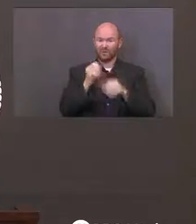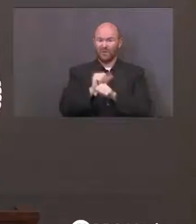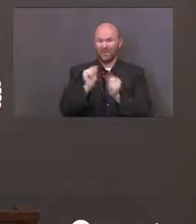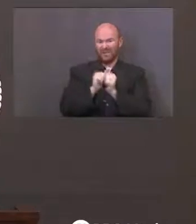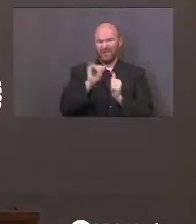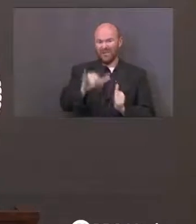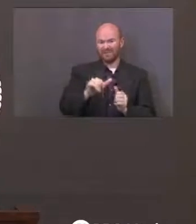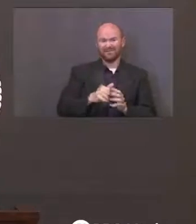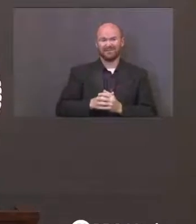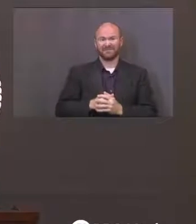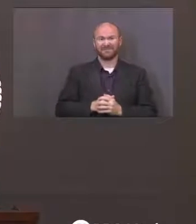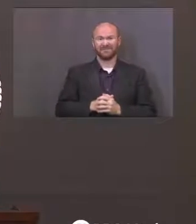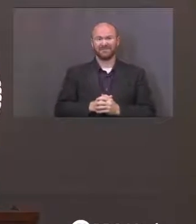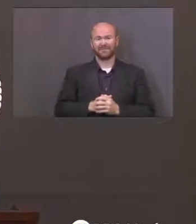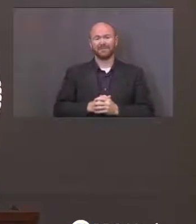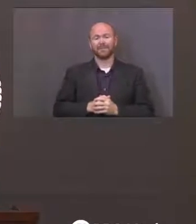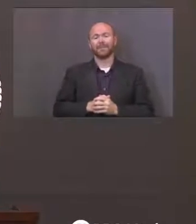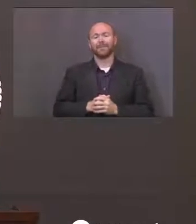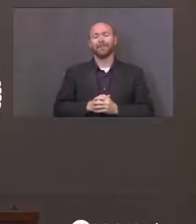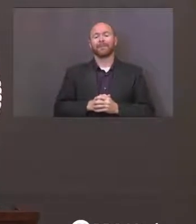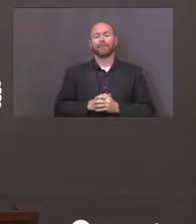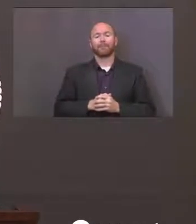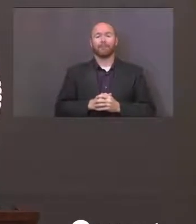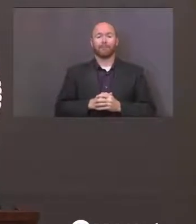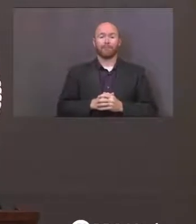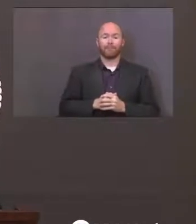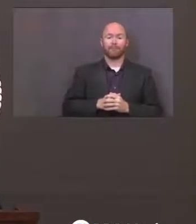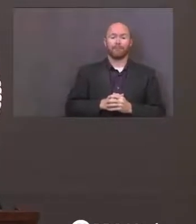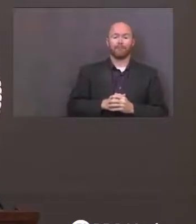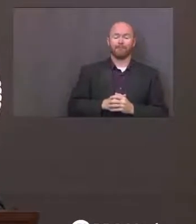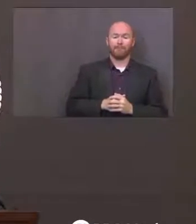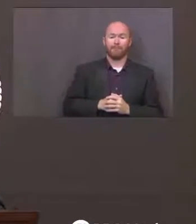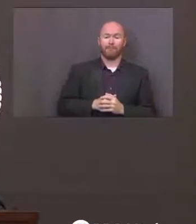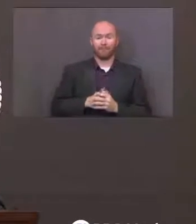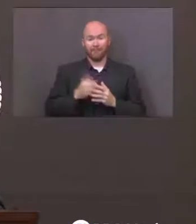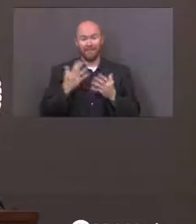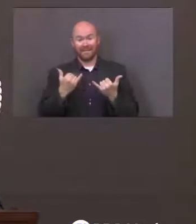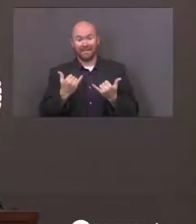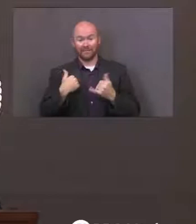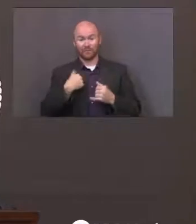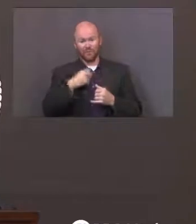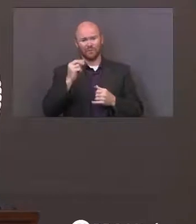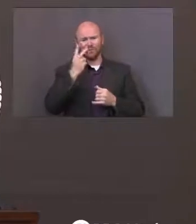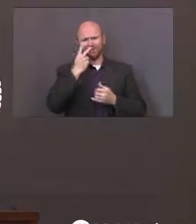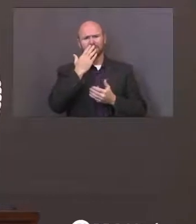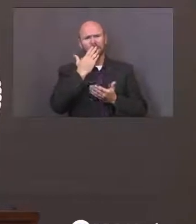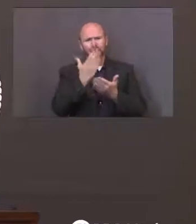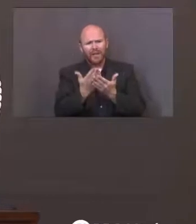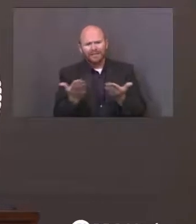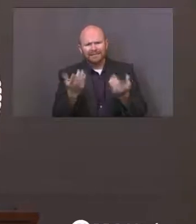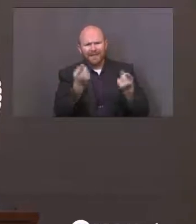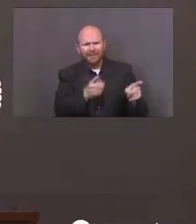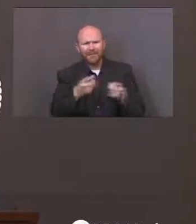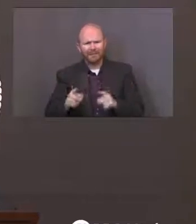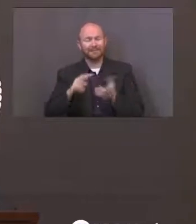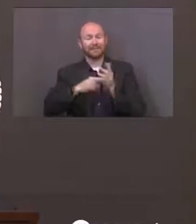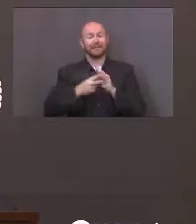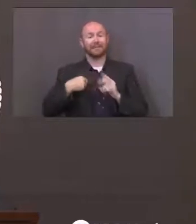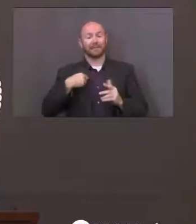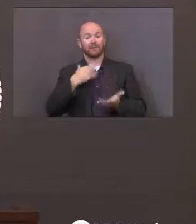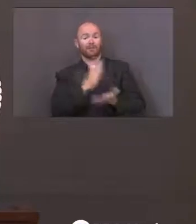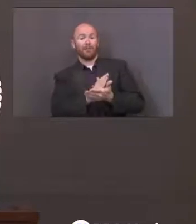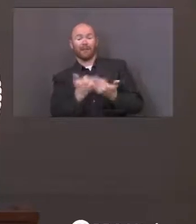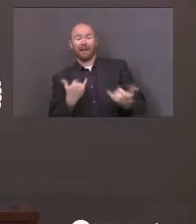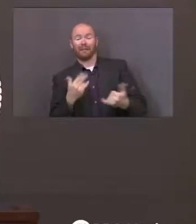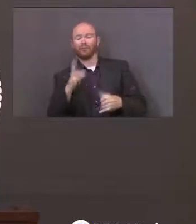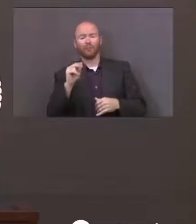healthcare professionals. Now we're at that stage as we see good things happening. We're not going to rest on our laurels. The question is,